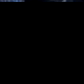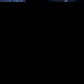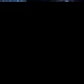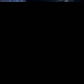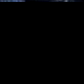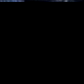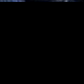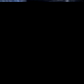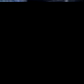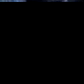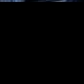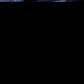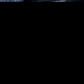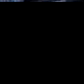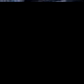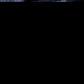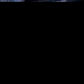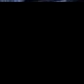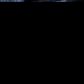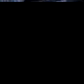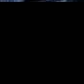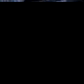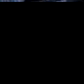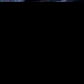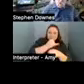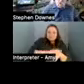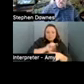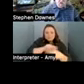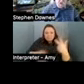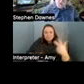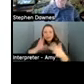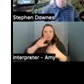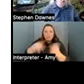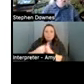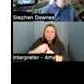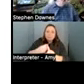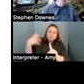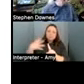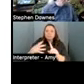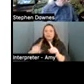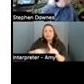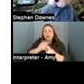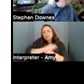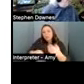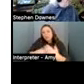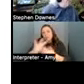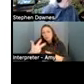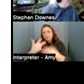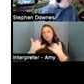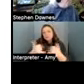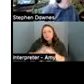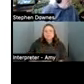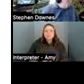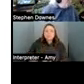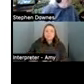role of the institution i'm going to touch on all of those things today uh a little procedural